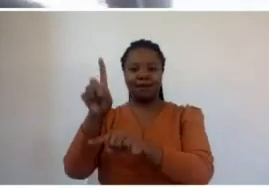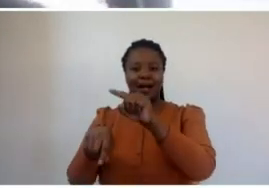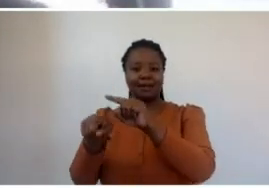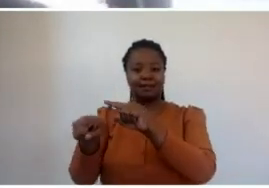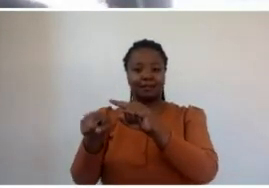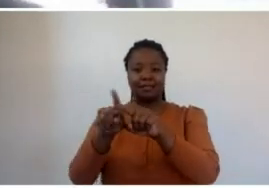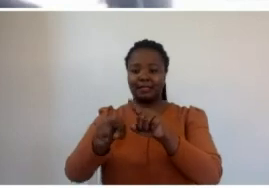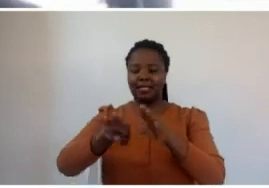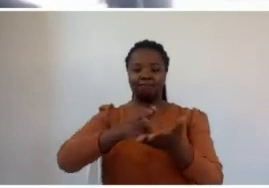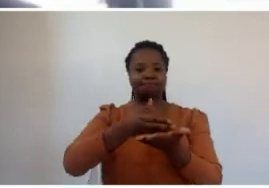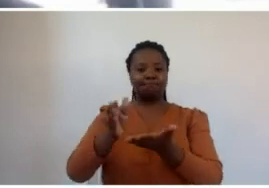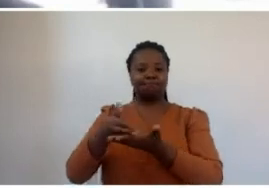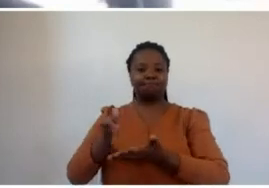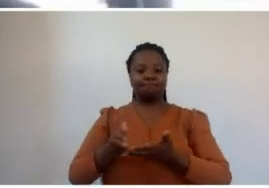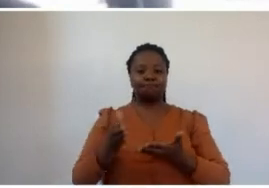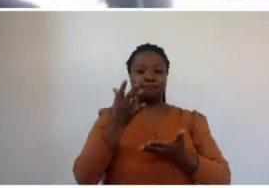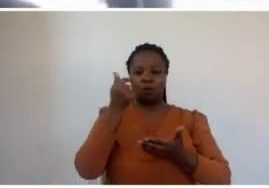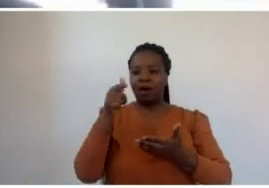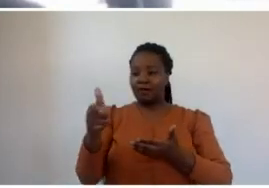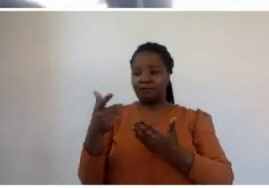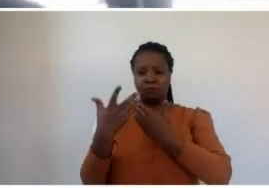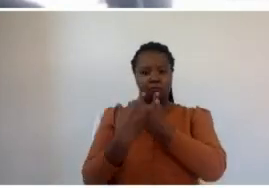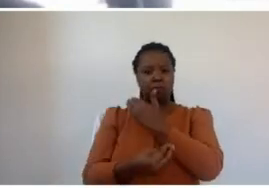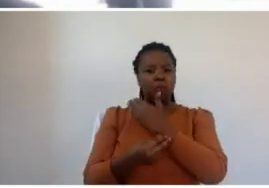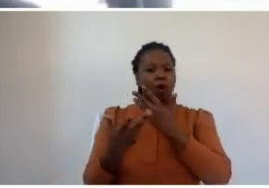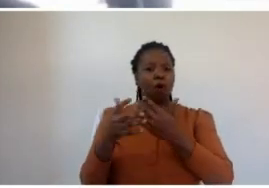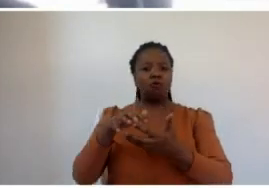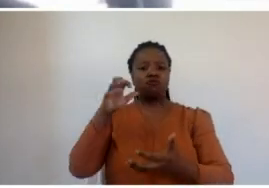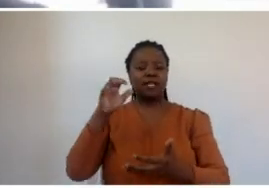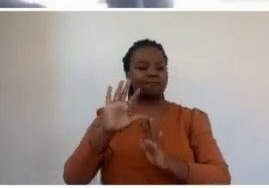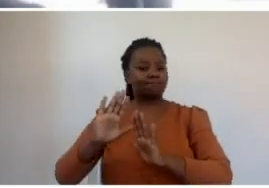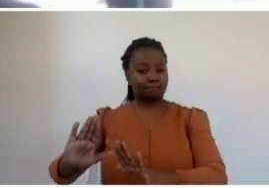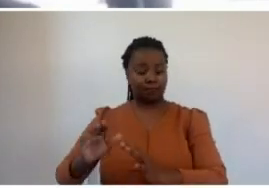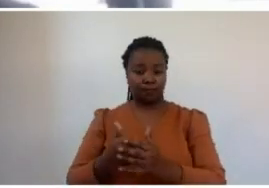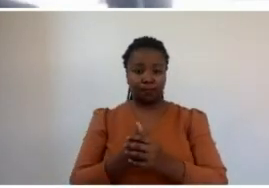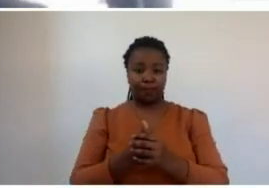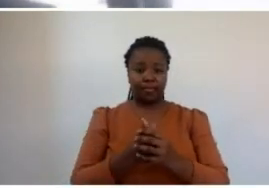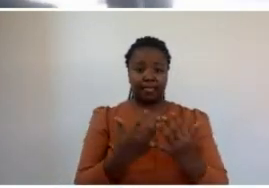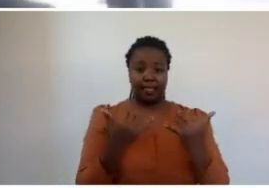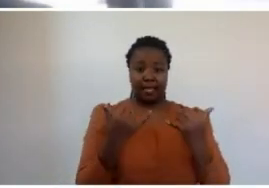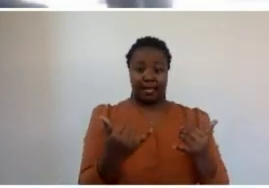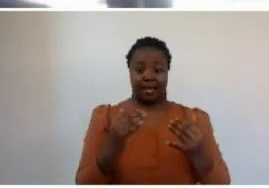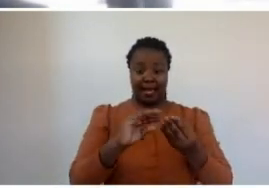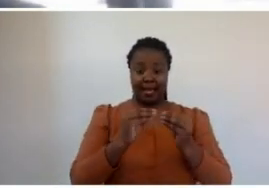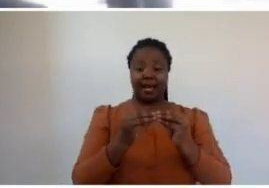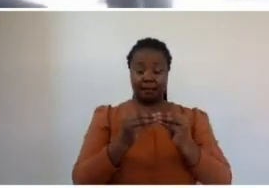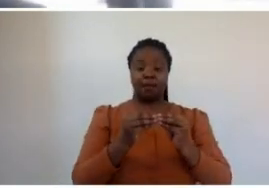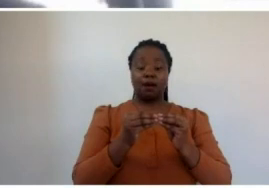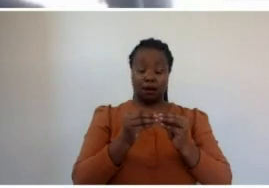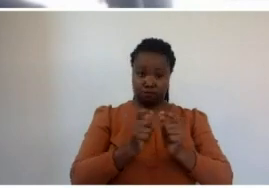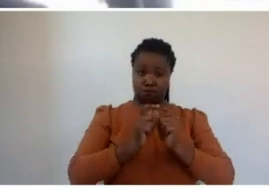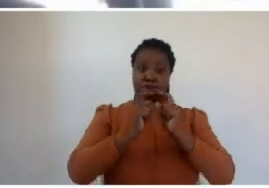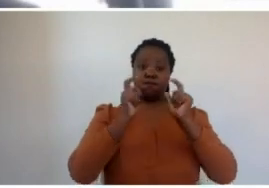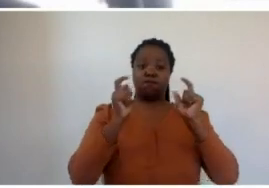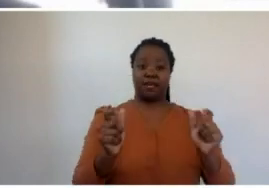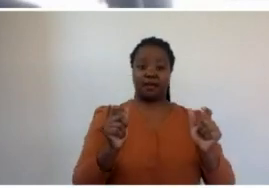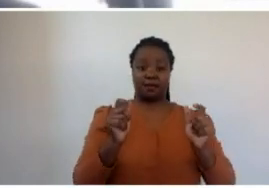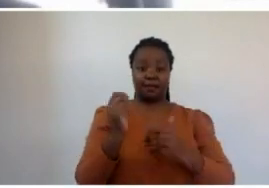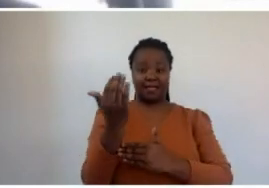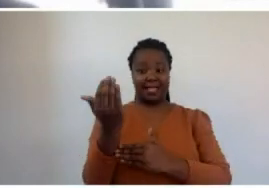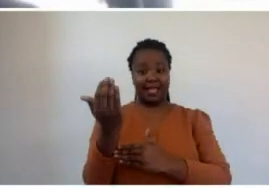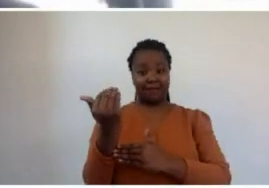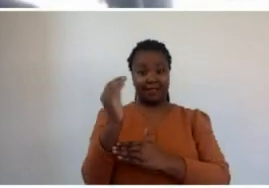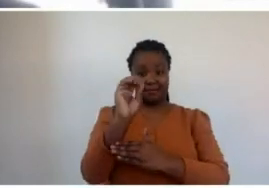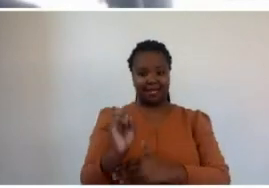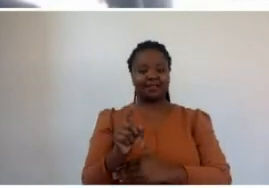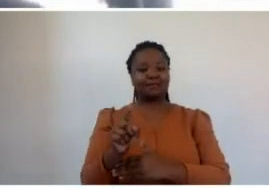of their status. Now, that number is unprecedented, but 50% of them, at least, are children and